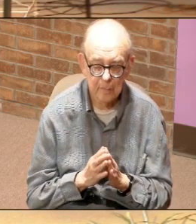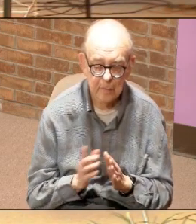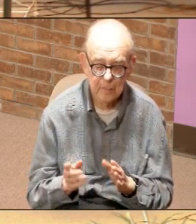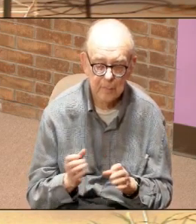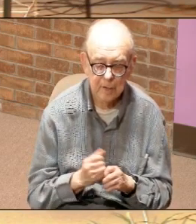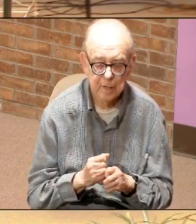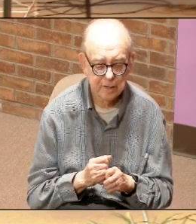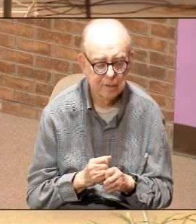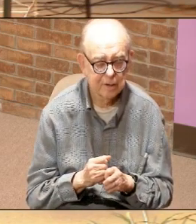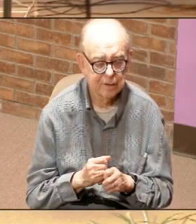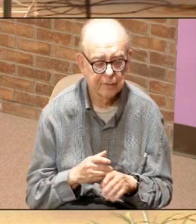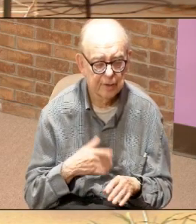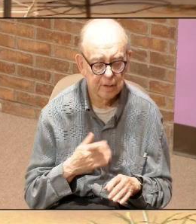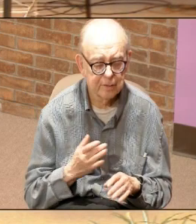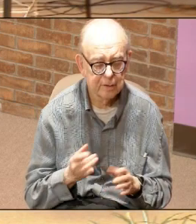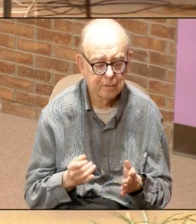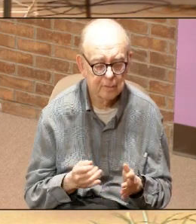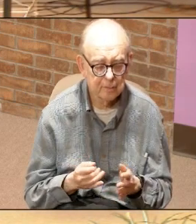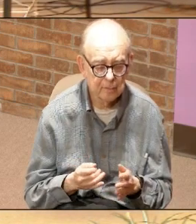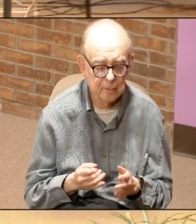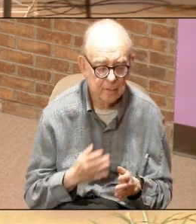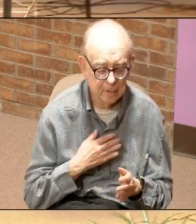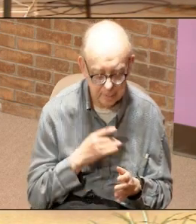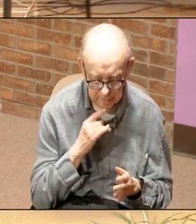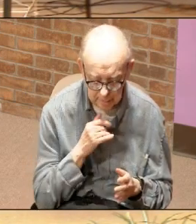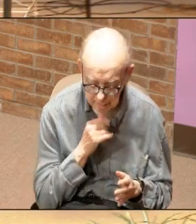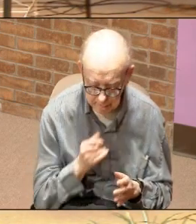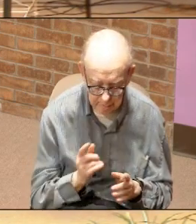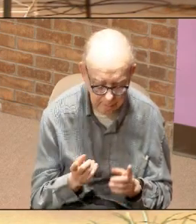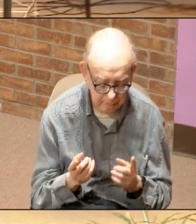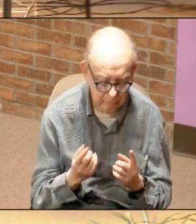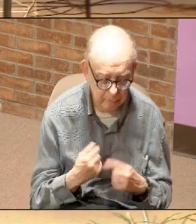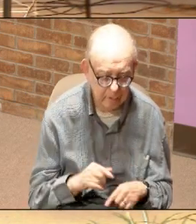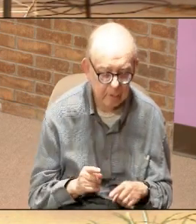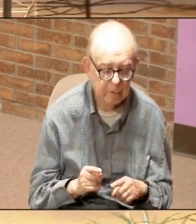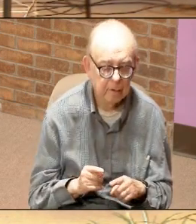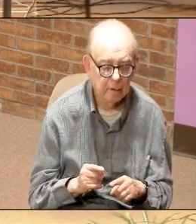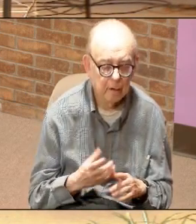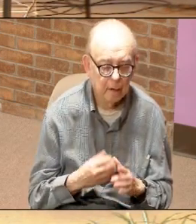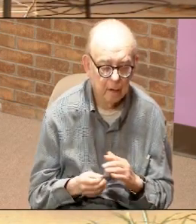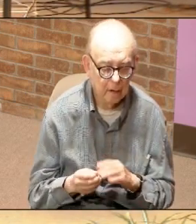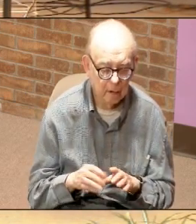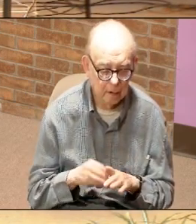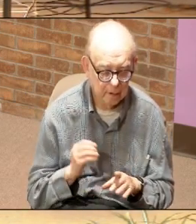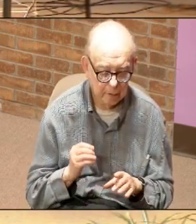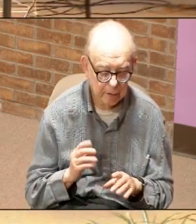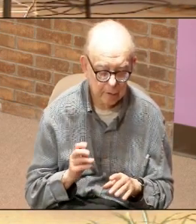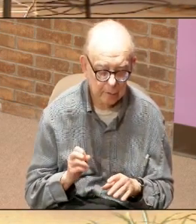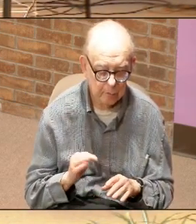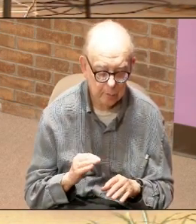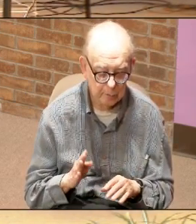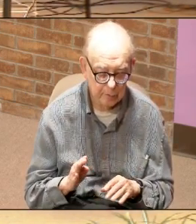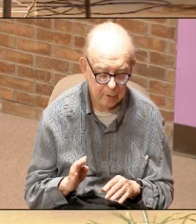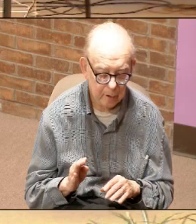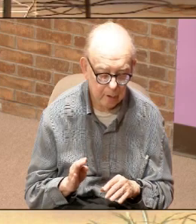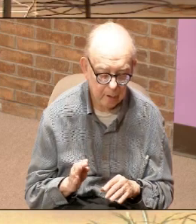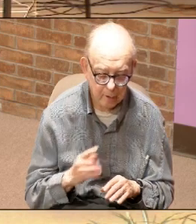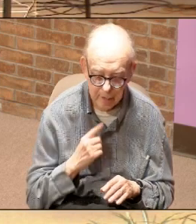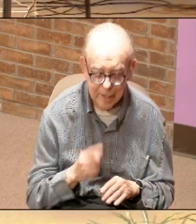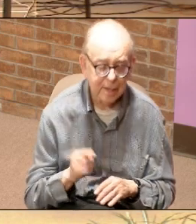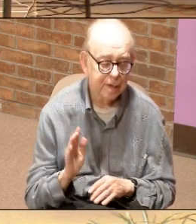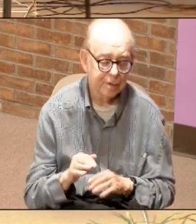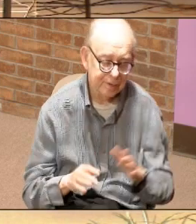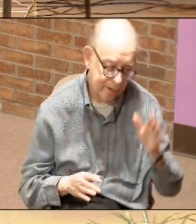You'll get the hang of it. My kids did not come out of the womb saying,